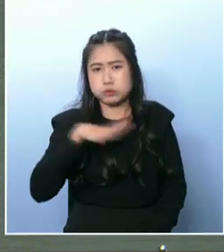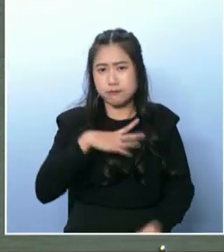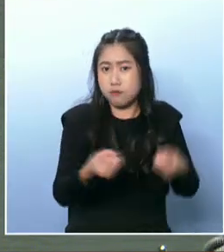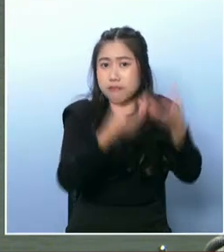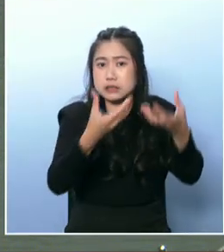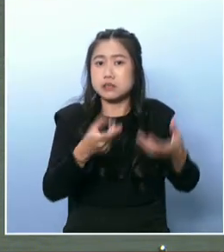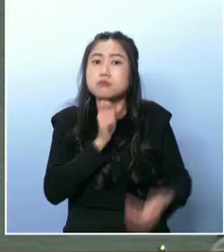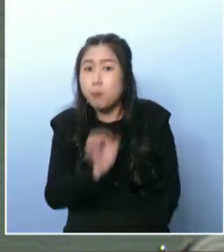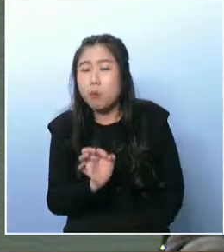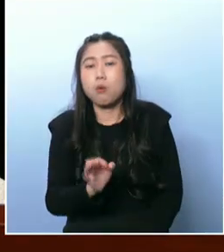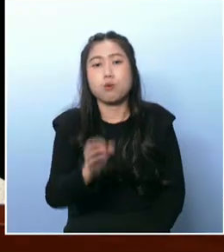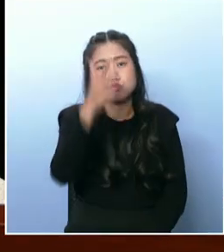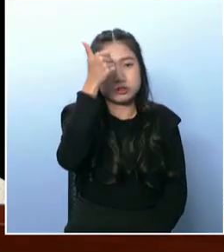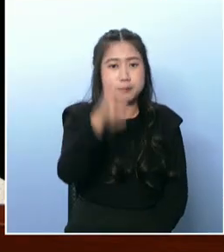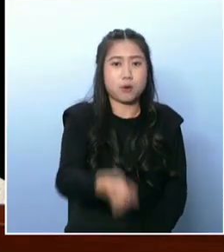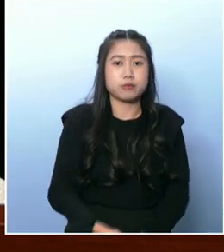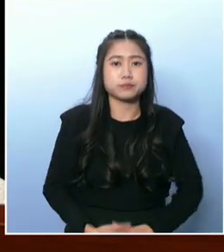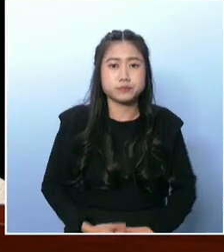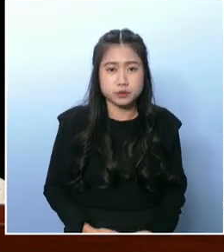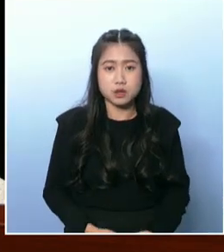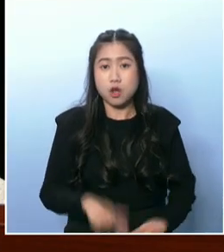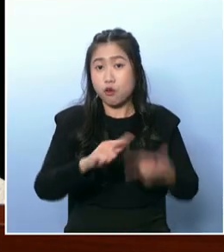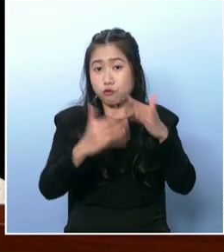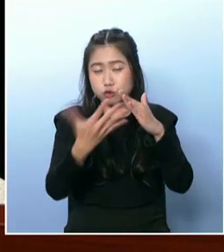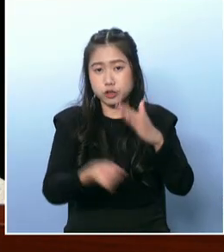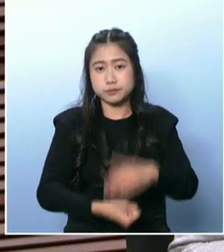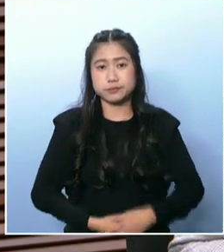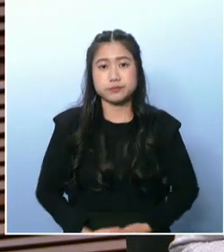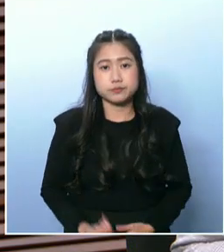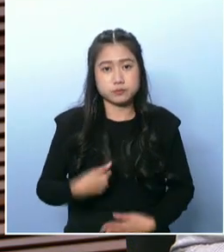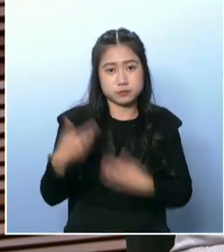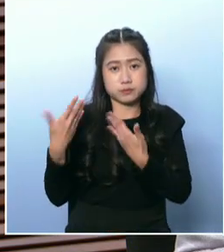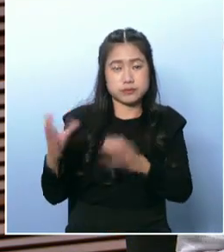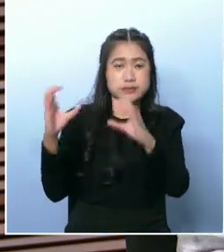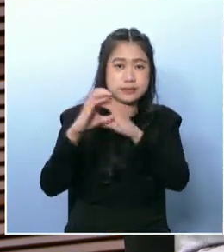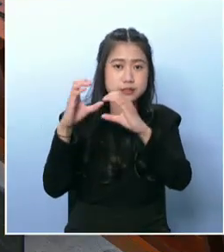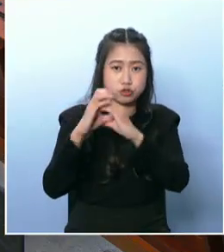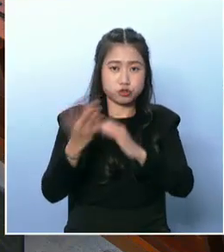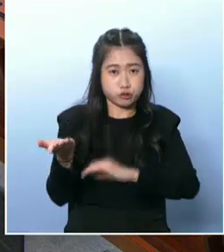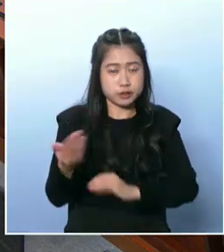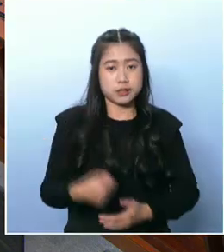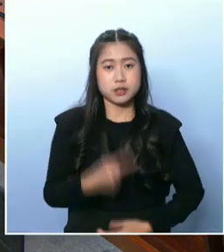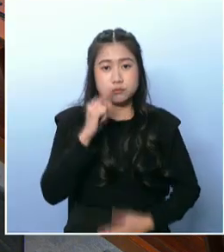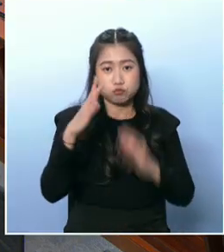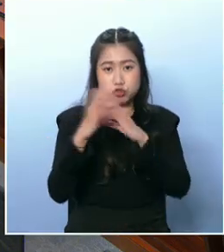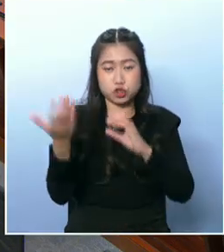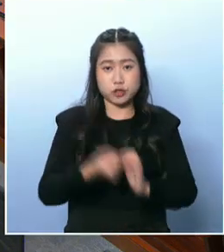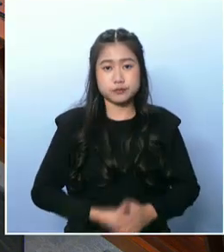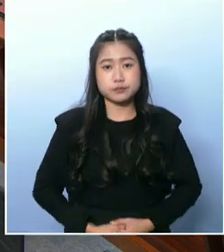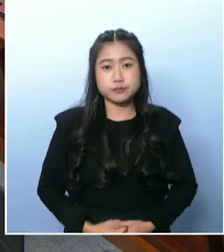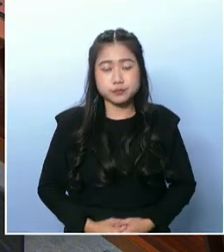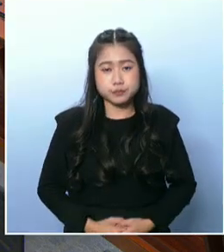take care of the PWDs, and also how to enhance your staff to use technology. I would defer to the Social